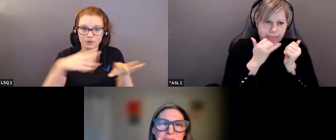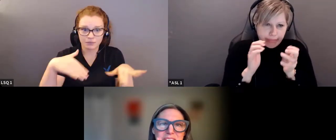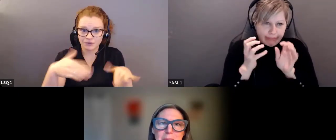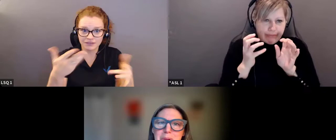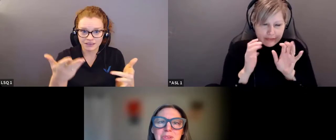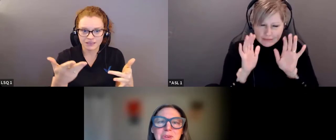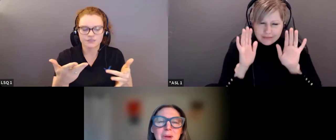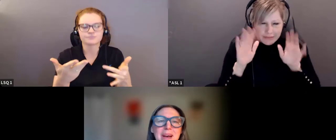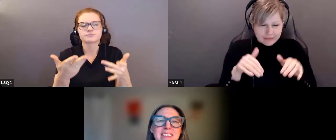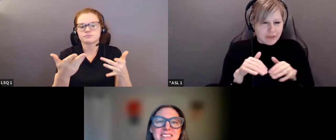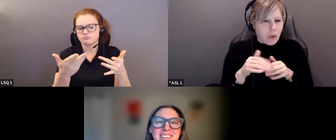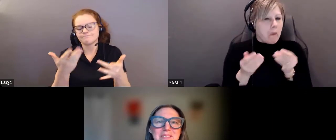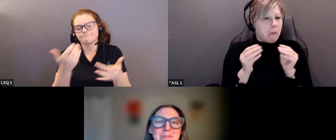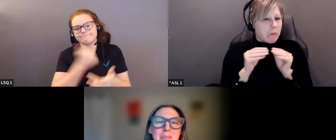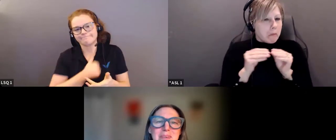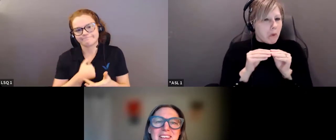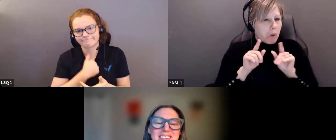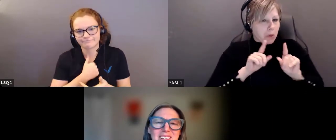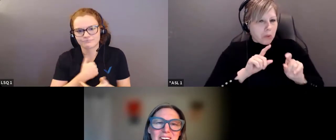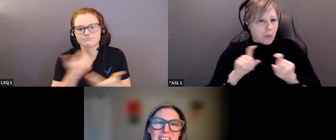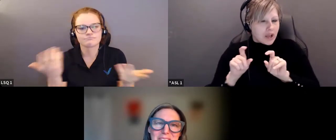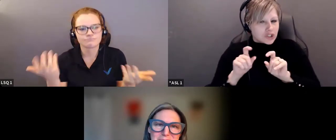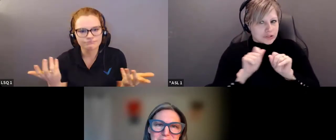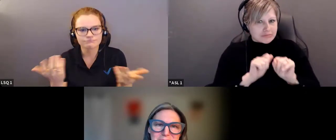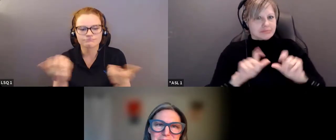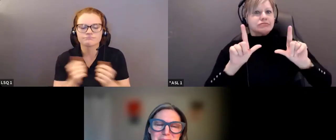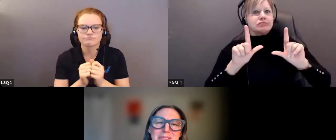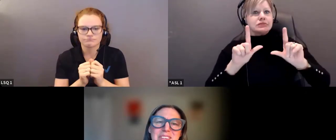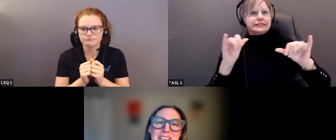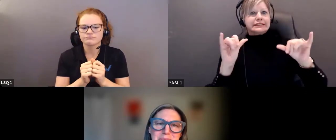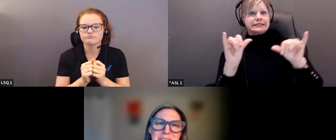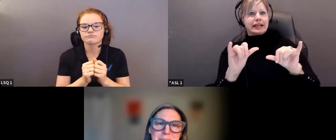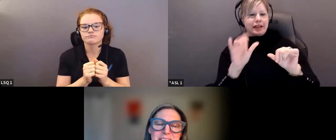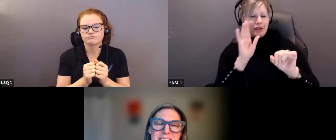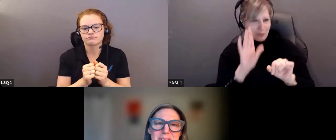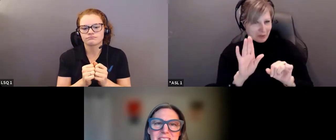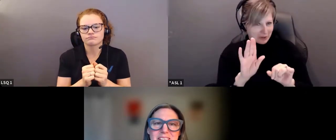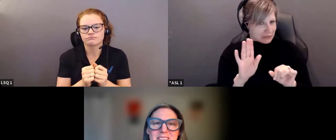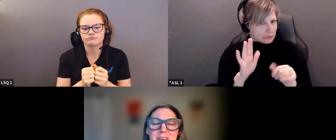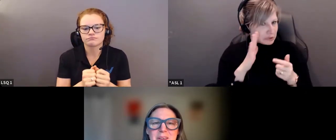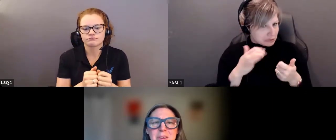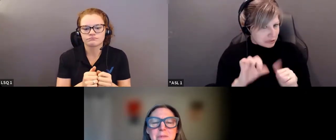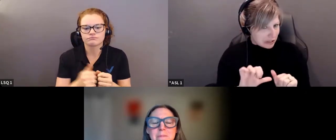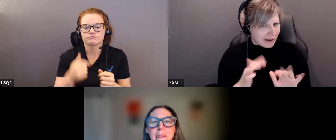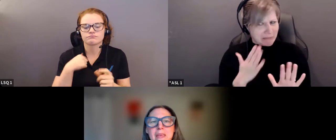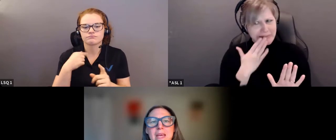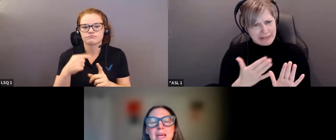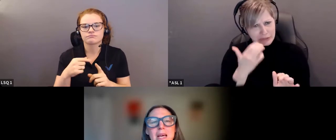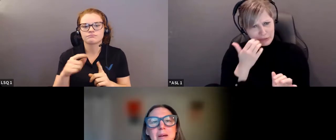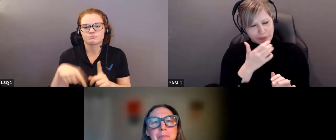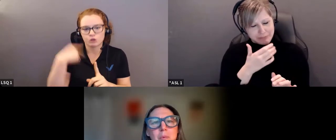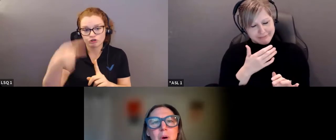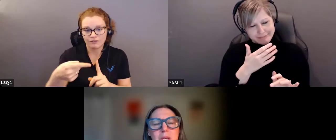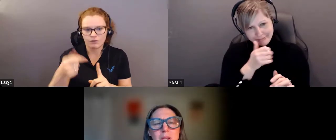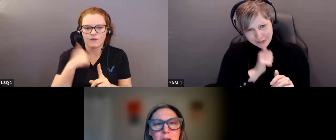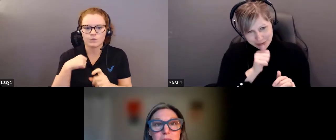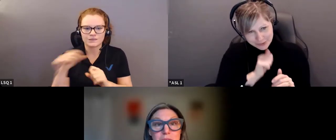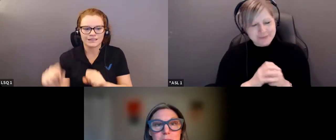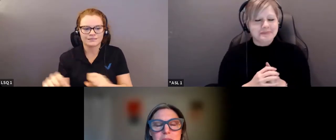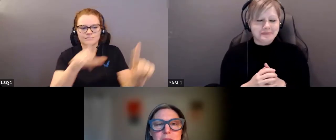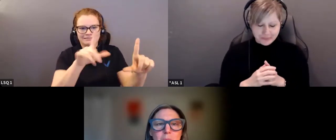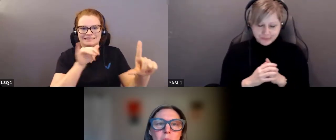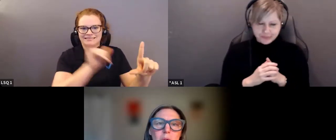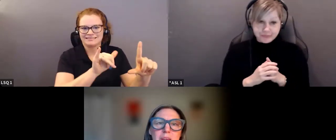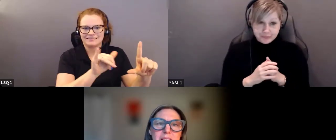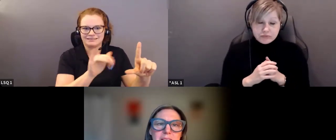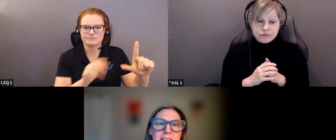Future polls are coming. We'll do our best to leave them up nice and long on the screen for you. So thank you for your patience with us. But what we learned